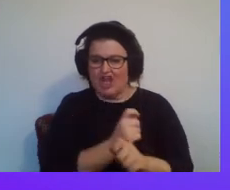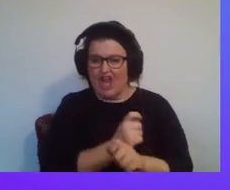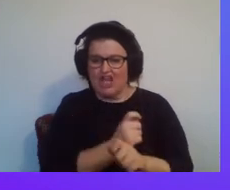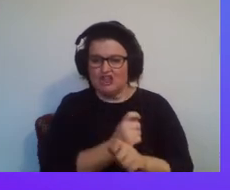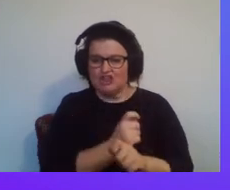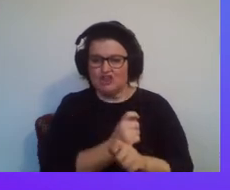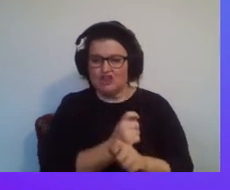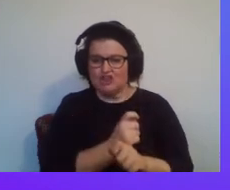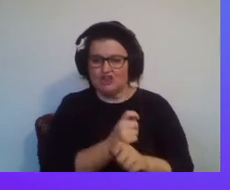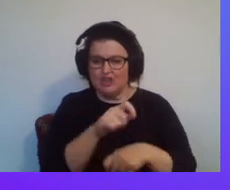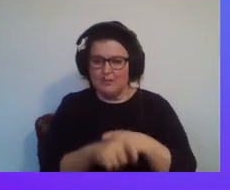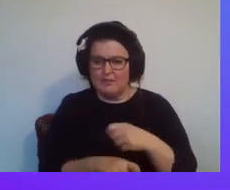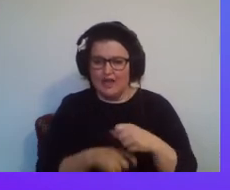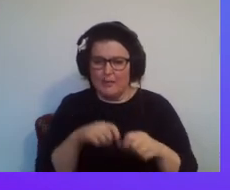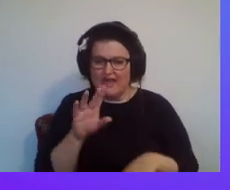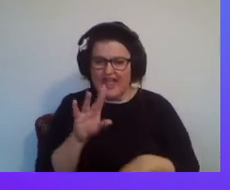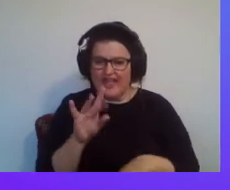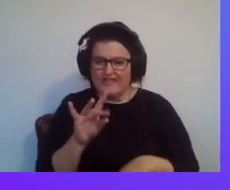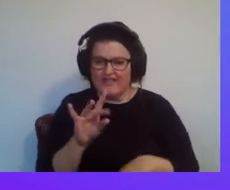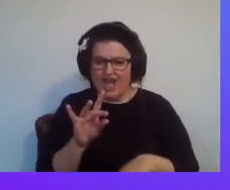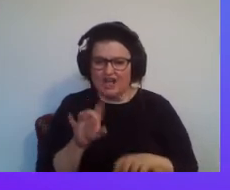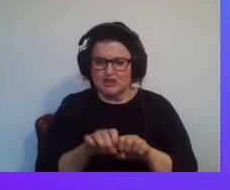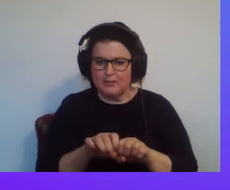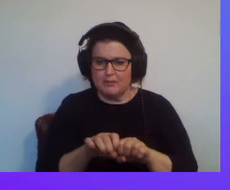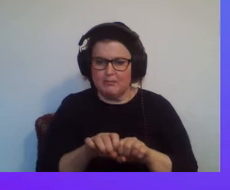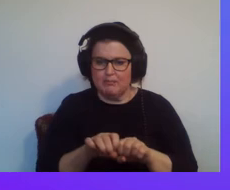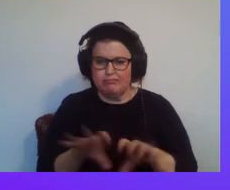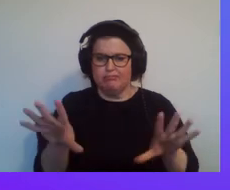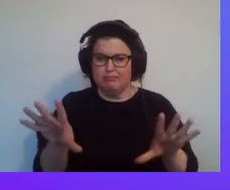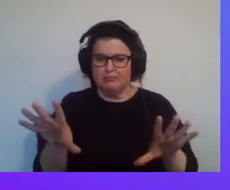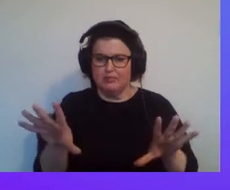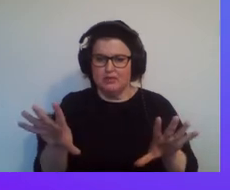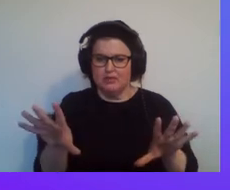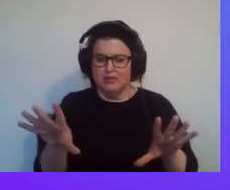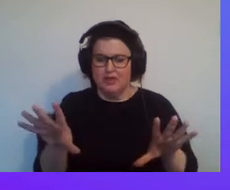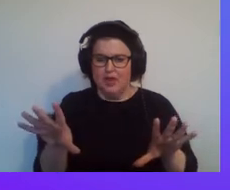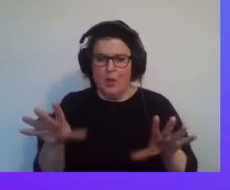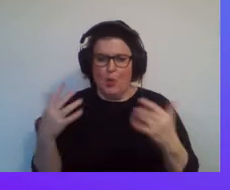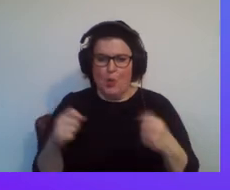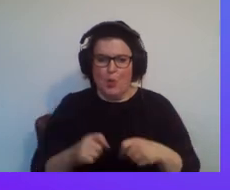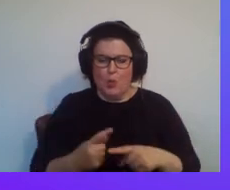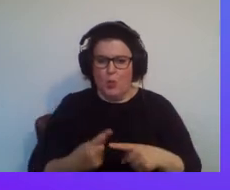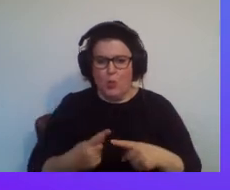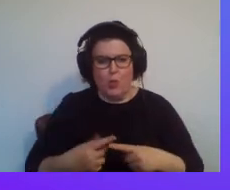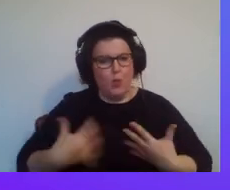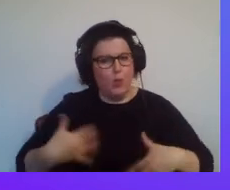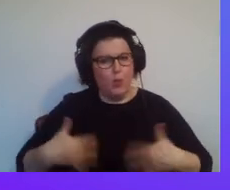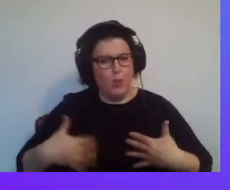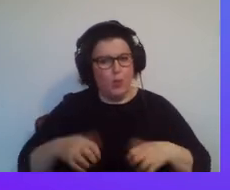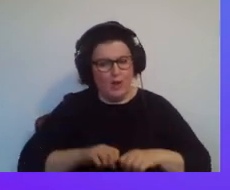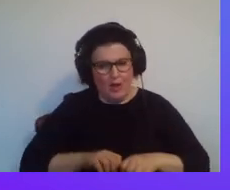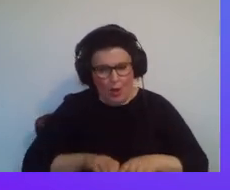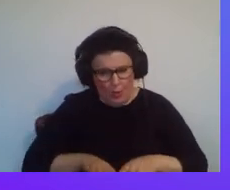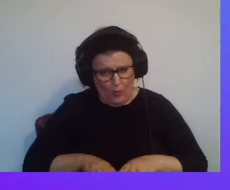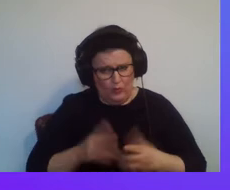previous type of virus that was circulating. And that has really gone through the city very quickly. And we've seen rates skyrocket across